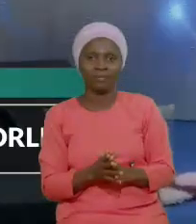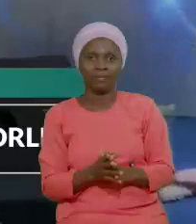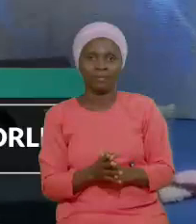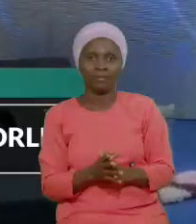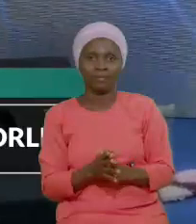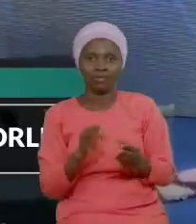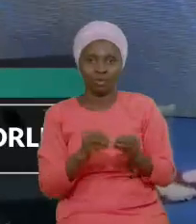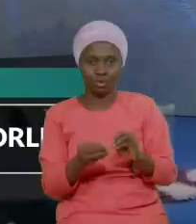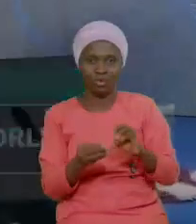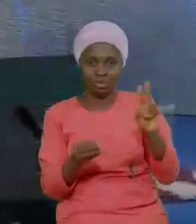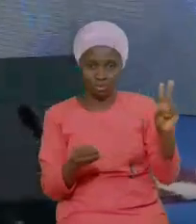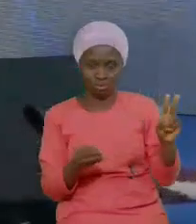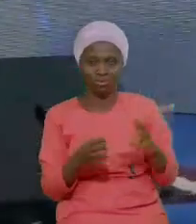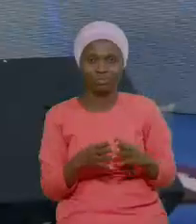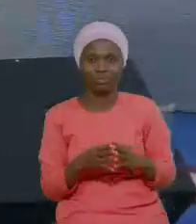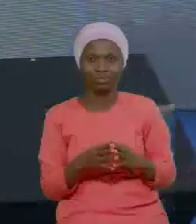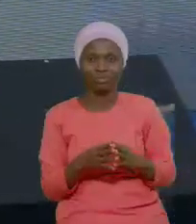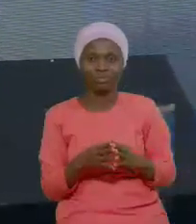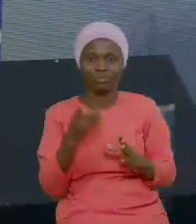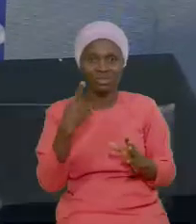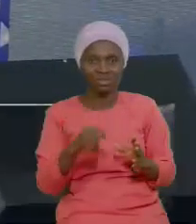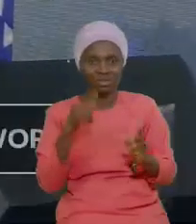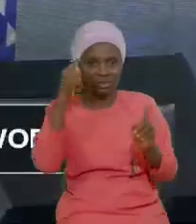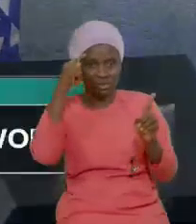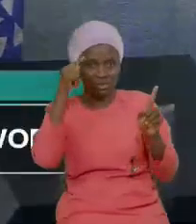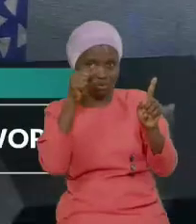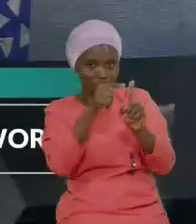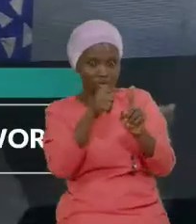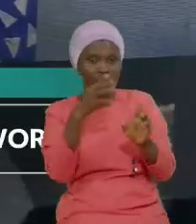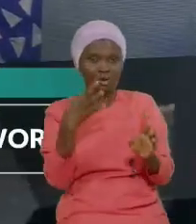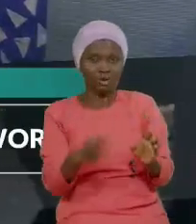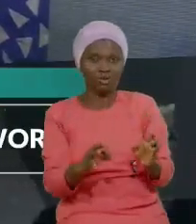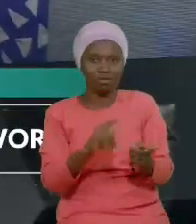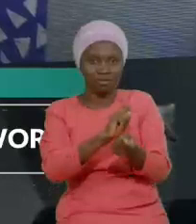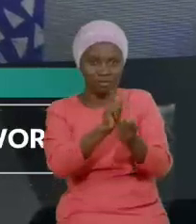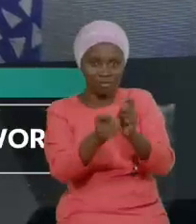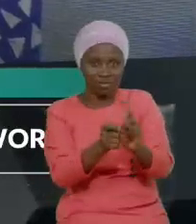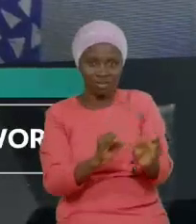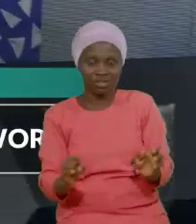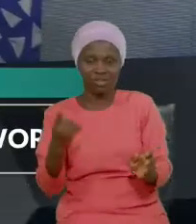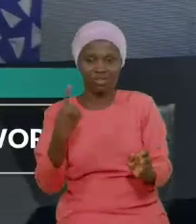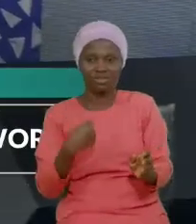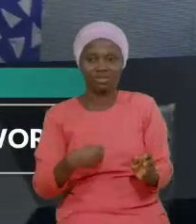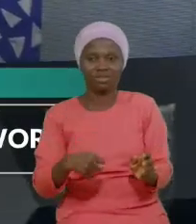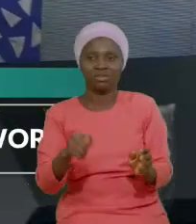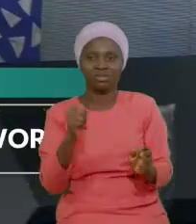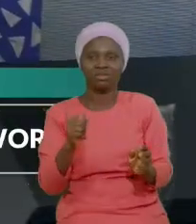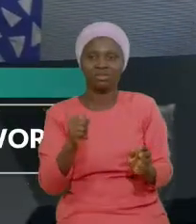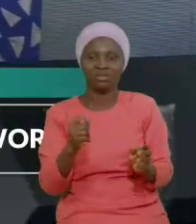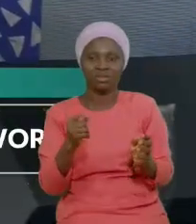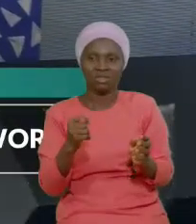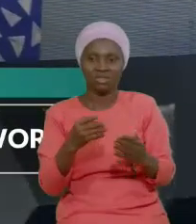Number two, the goal of changing the immediate world.